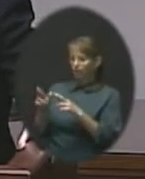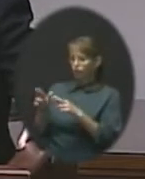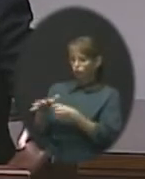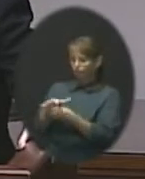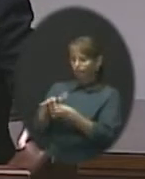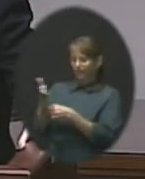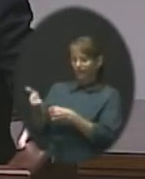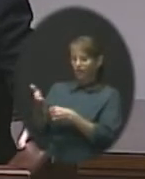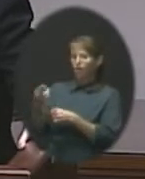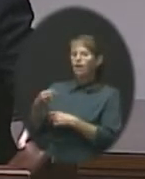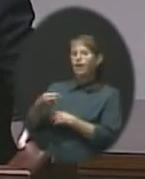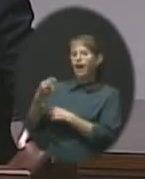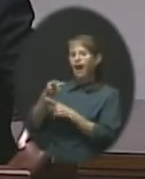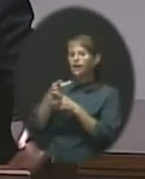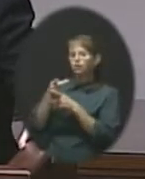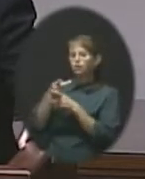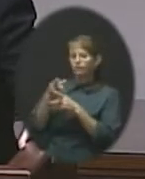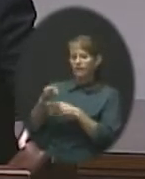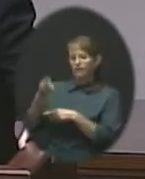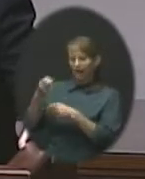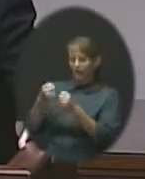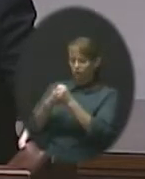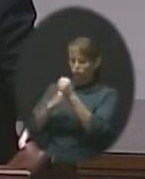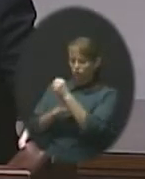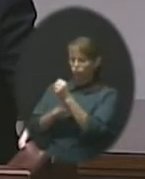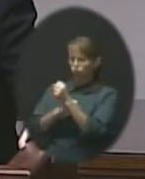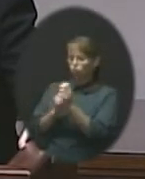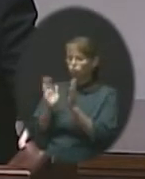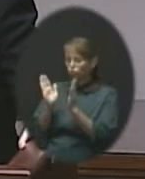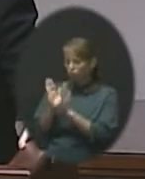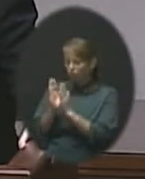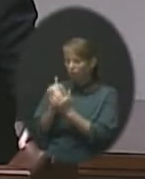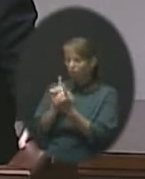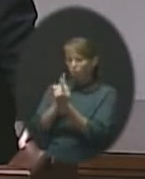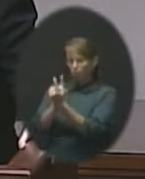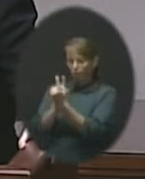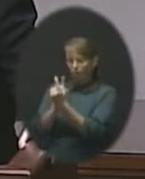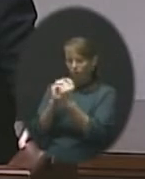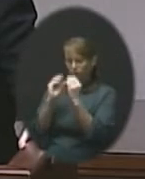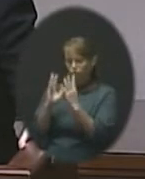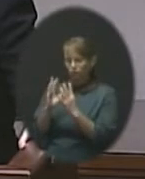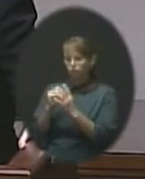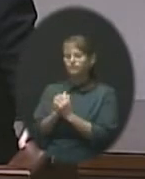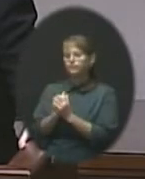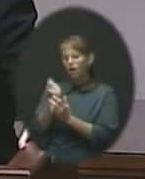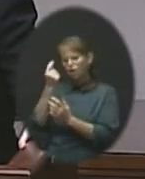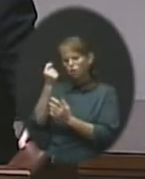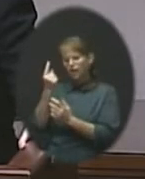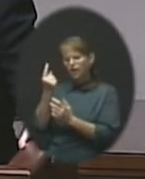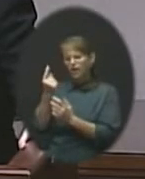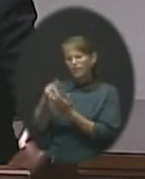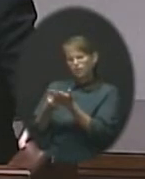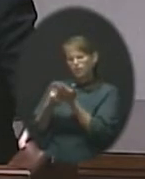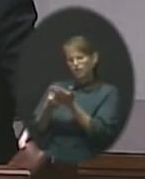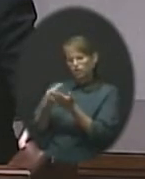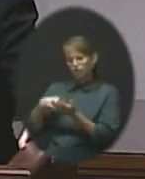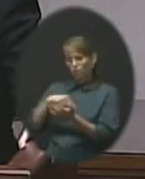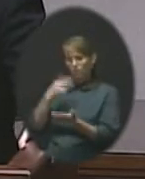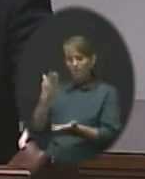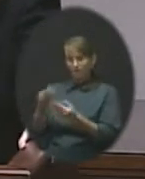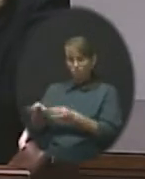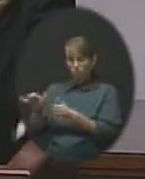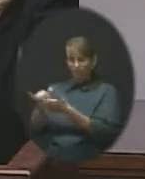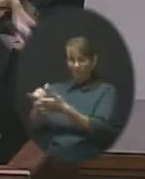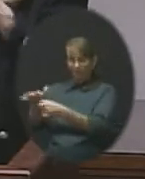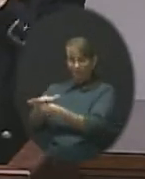highly structured, small one-on-one instruction. I understand that there's a discussion about us losing that space.